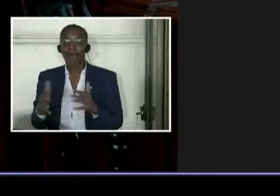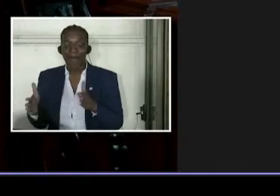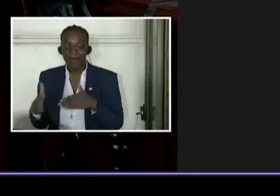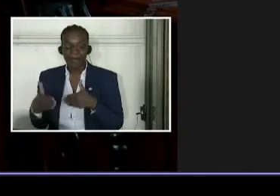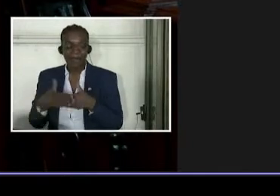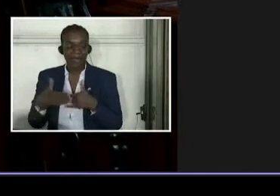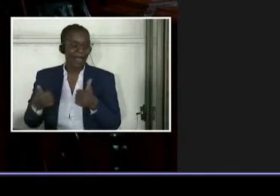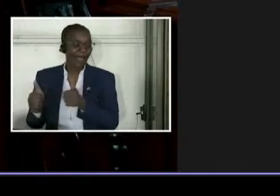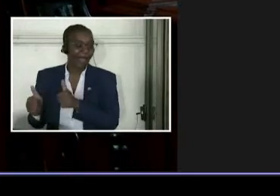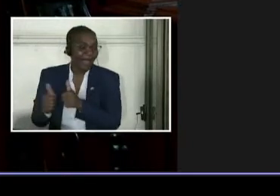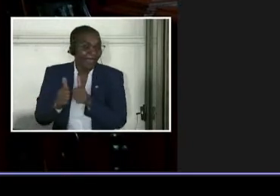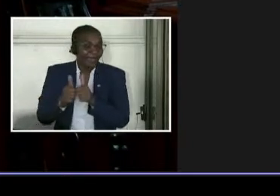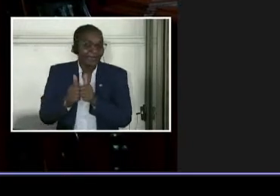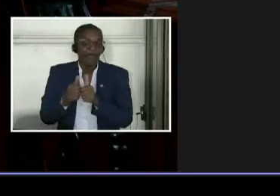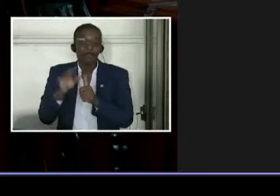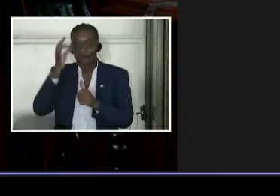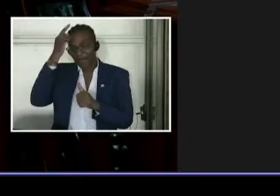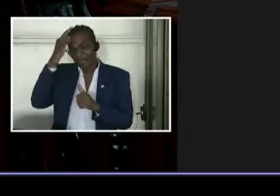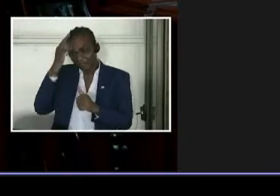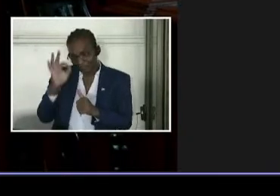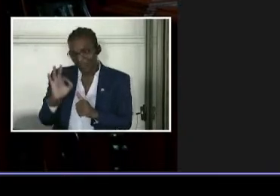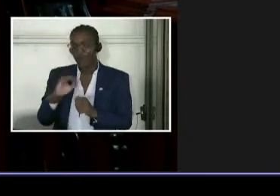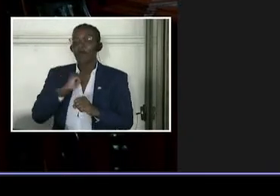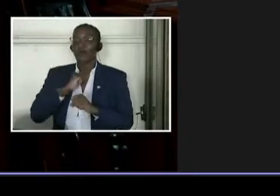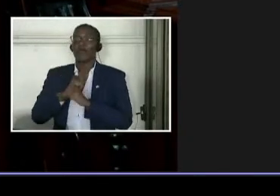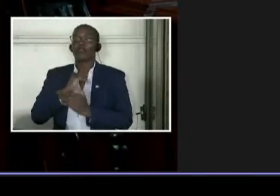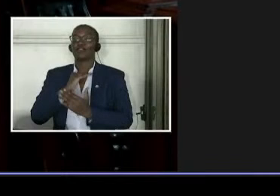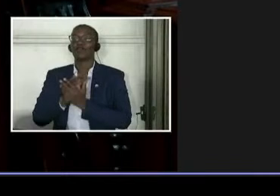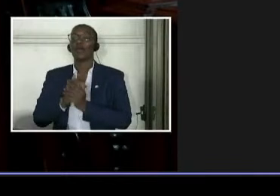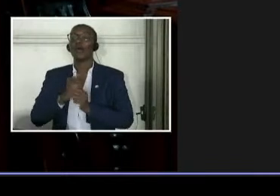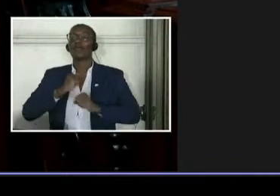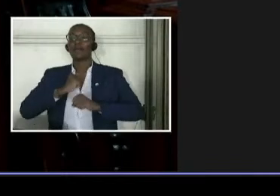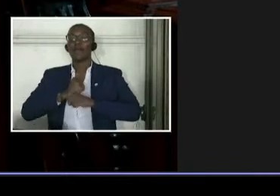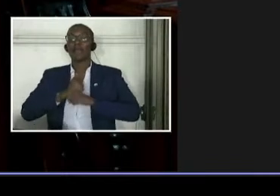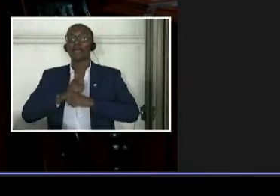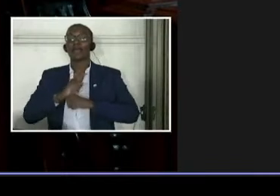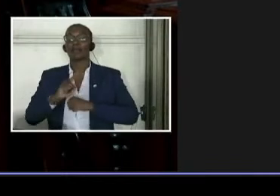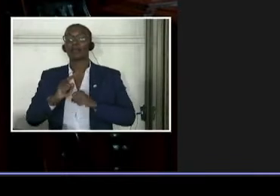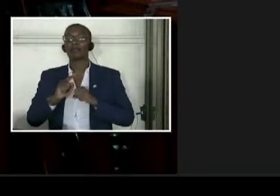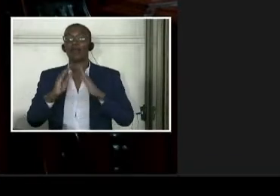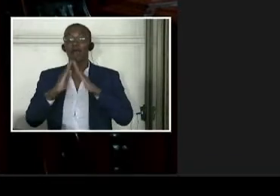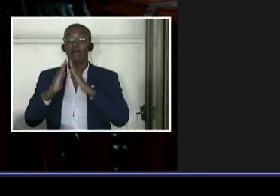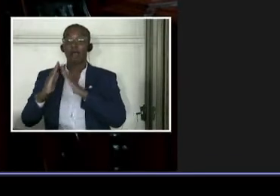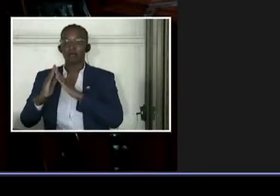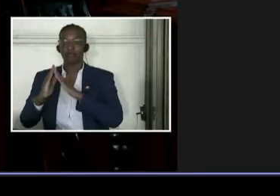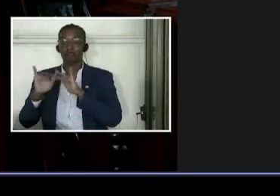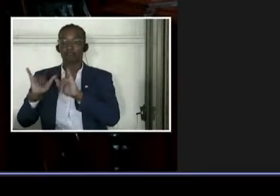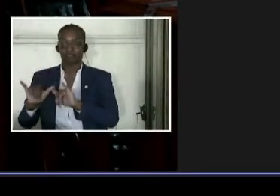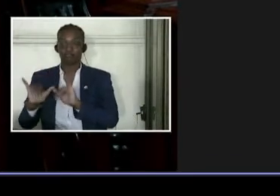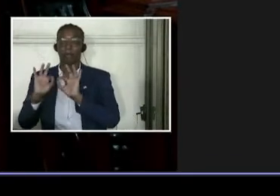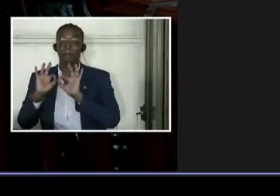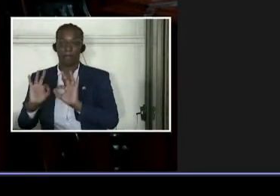alignment of government spending with the intention of creating sustainable human settlements.